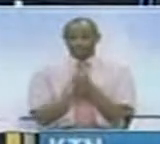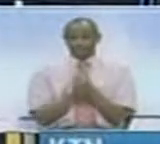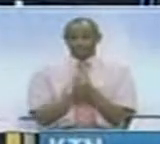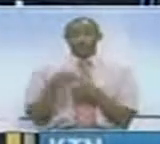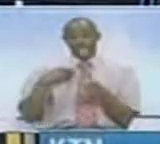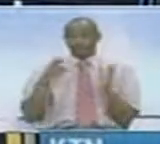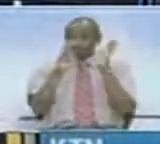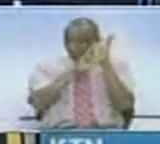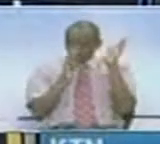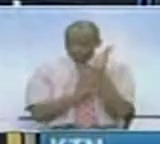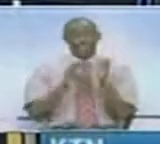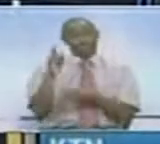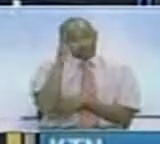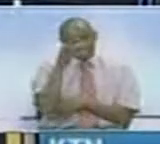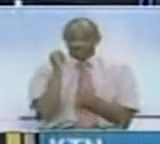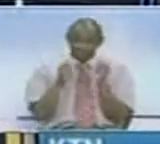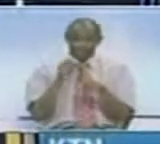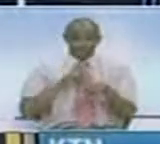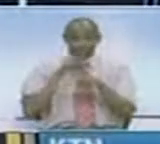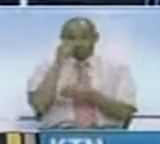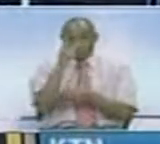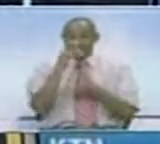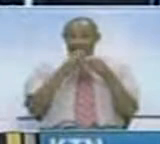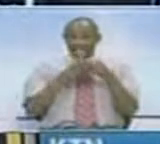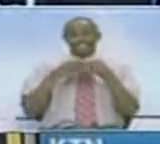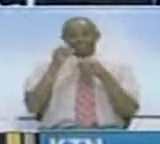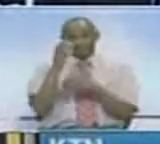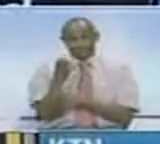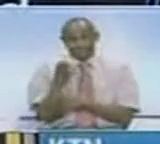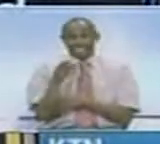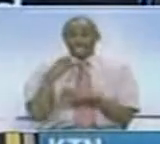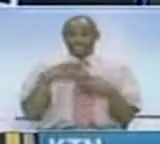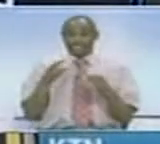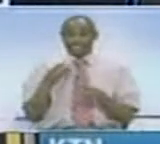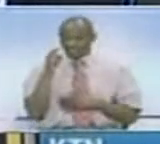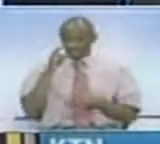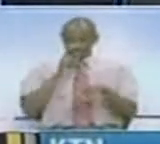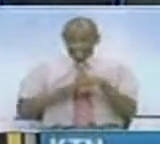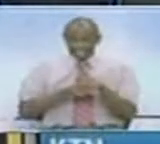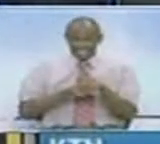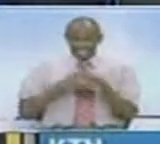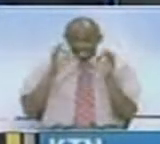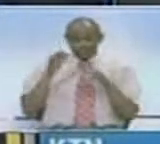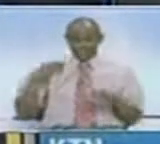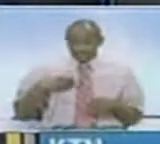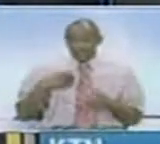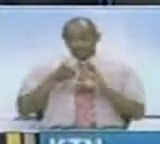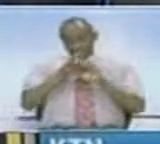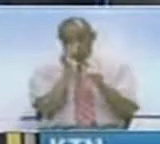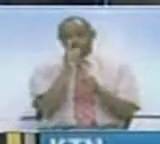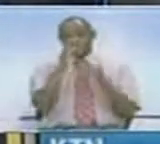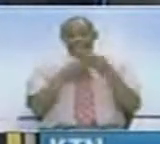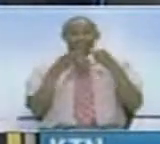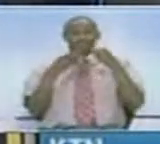rules and regulations since the 1930s. An interesting one here. India withdrew in 1950.